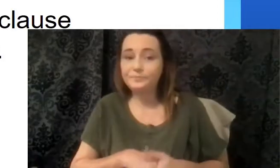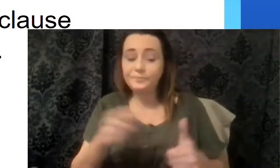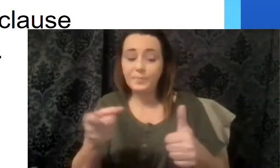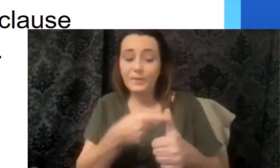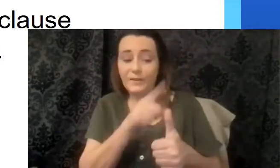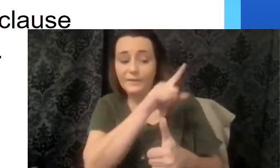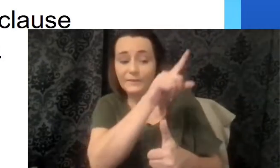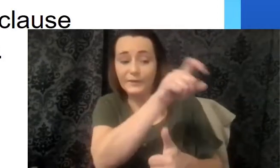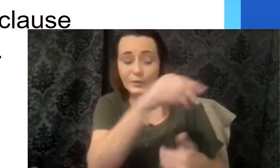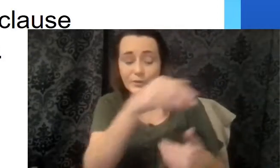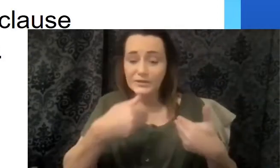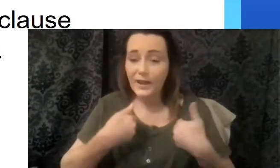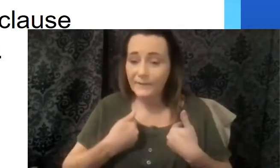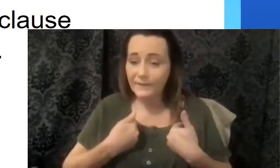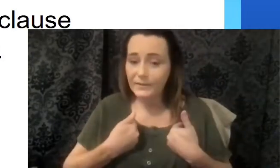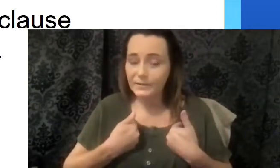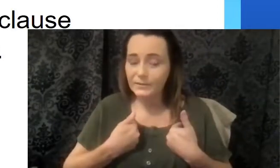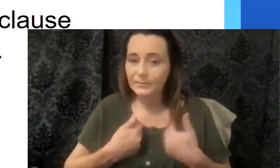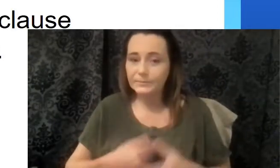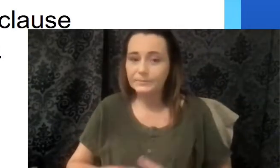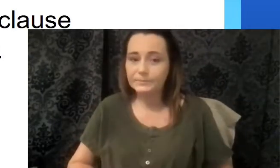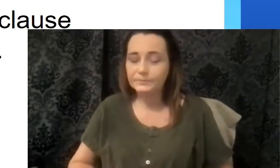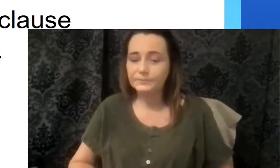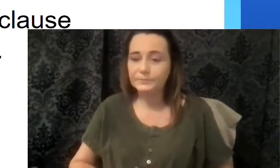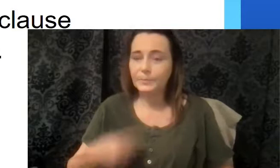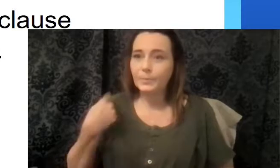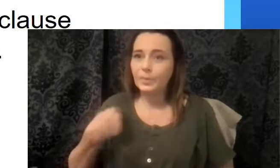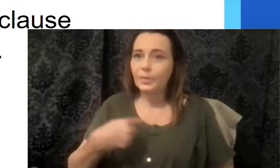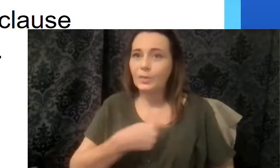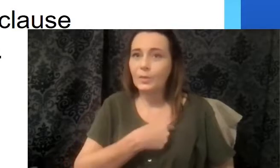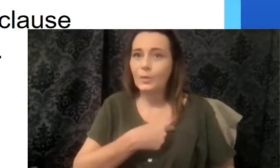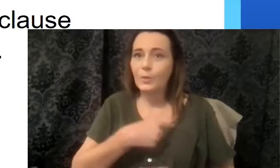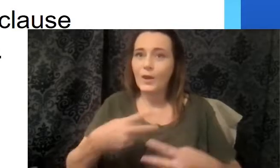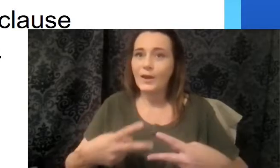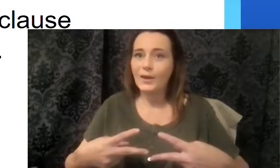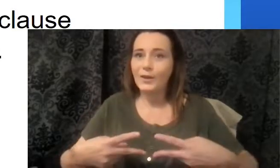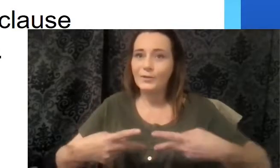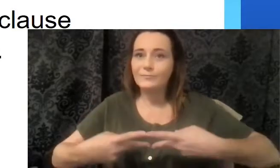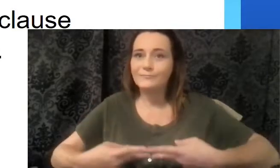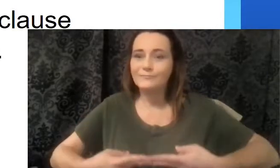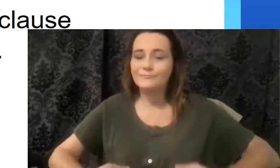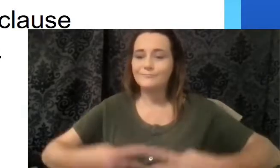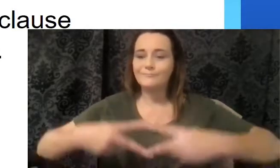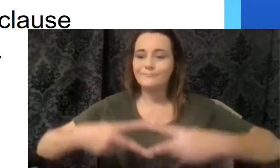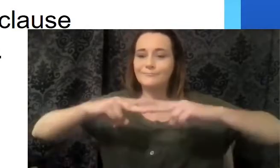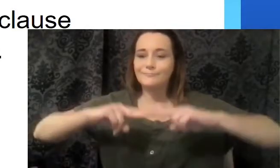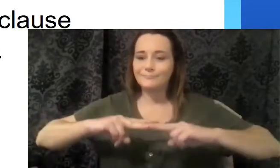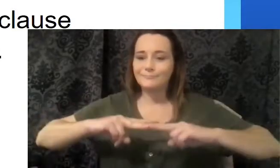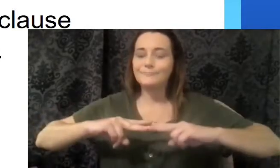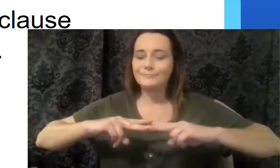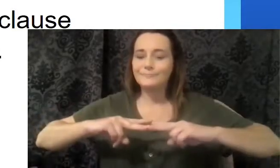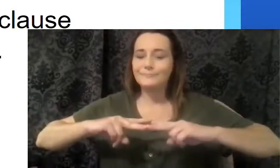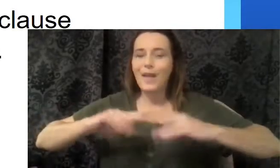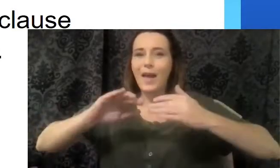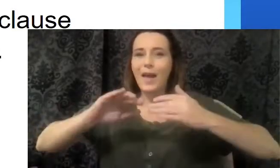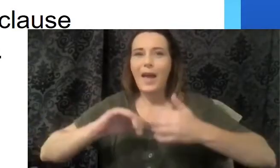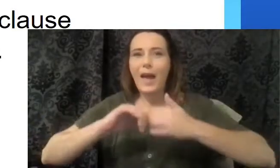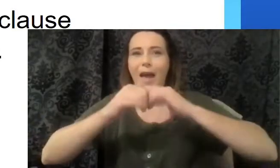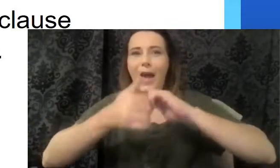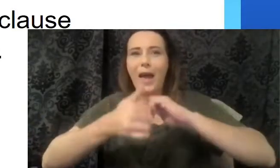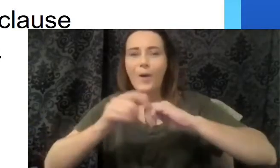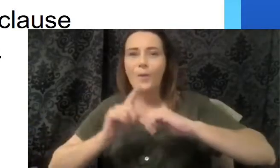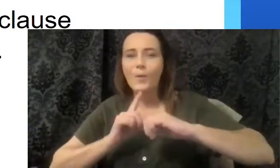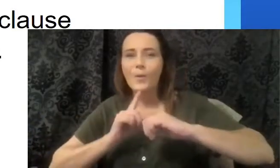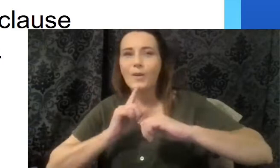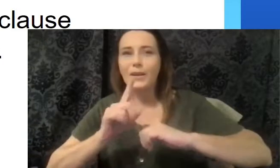have is, we're an inverted triangle. And how is it that the board is